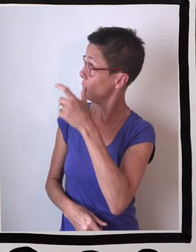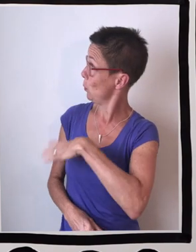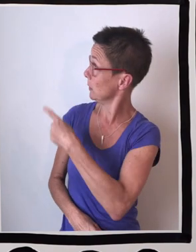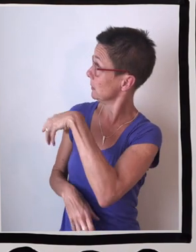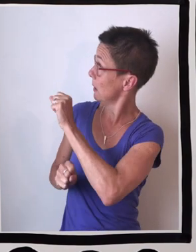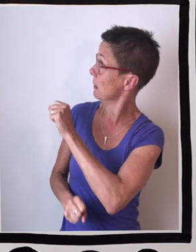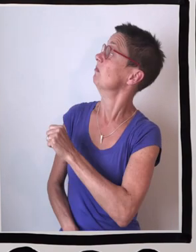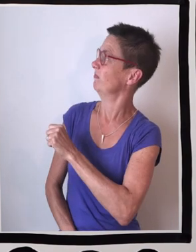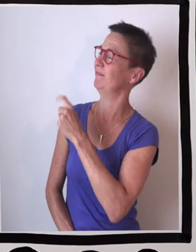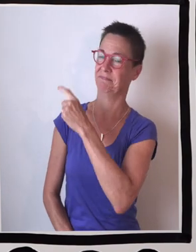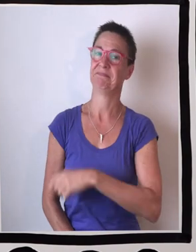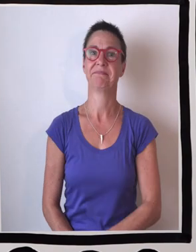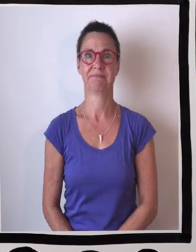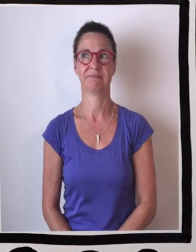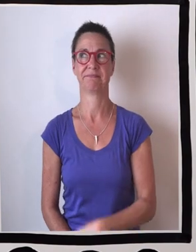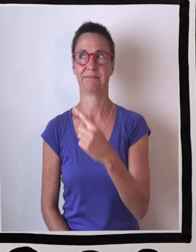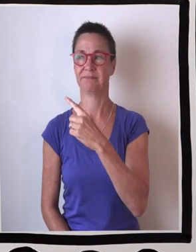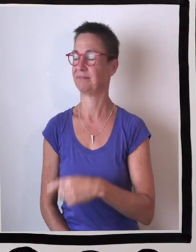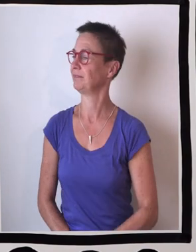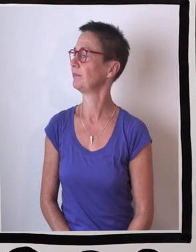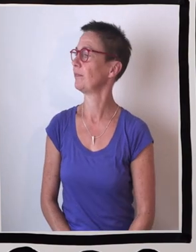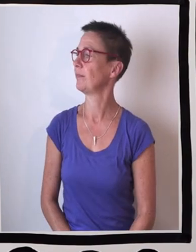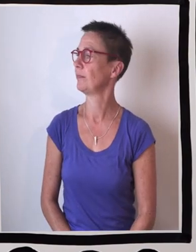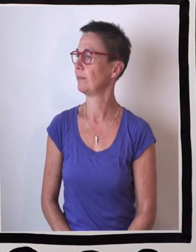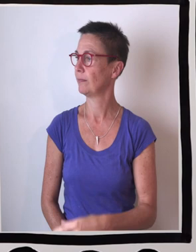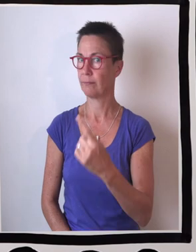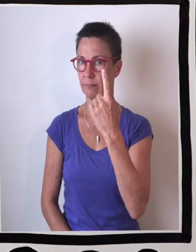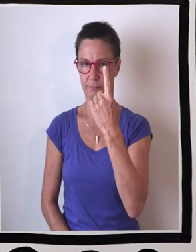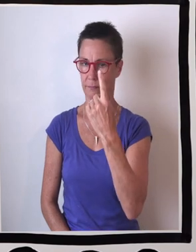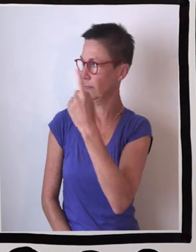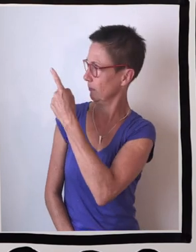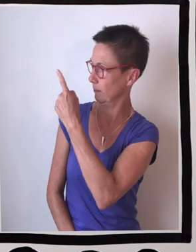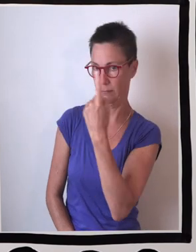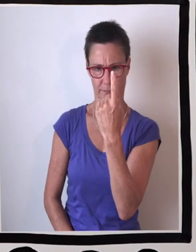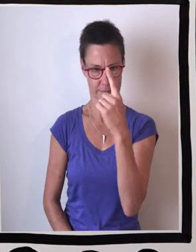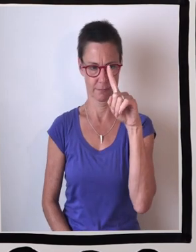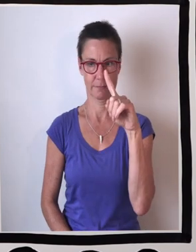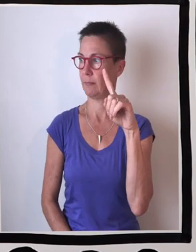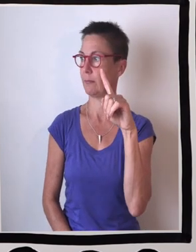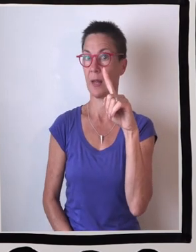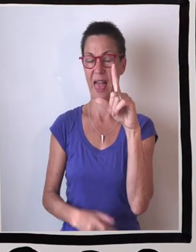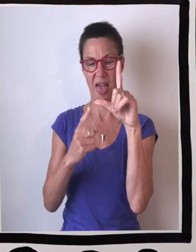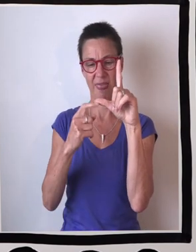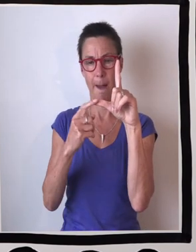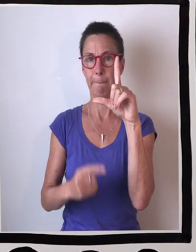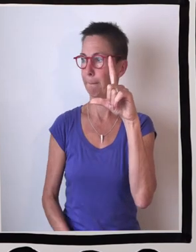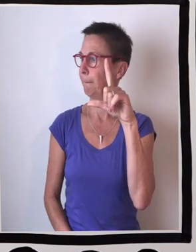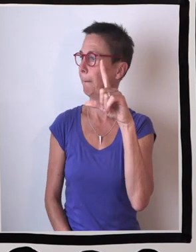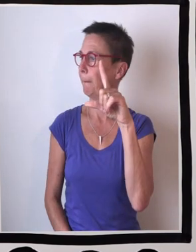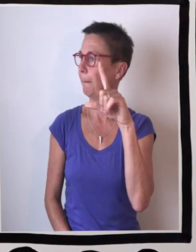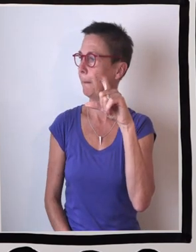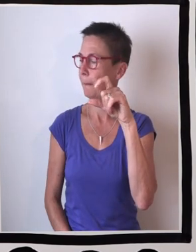first? Yes, I would. Arji is going to go first. Now get your pointer finger and your thumb and go